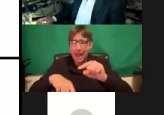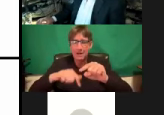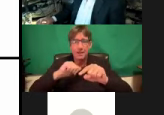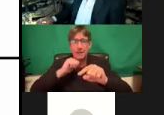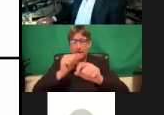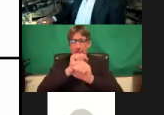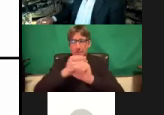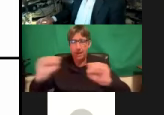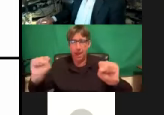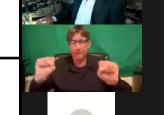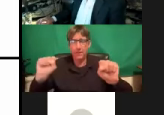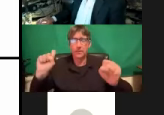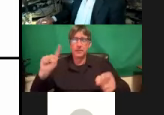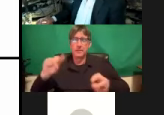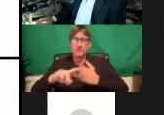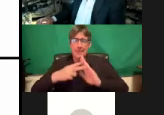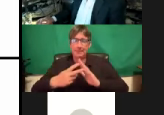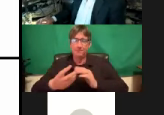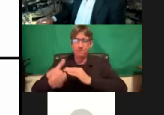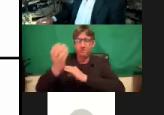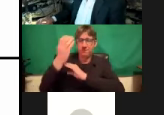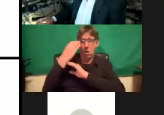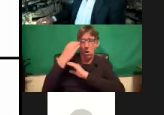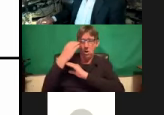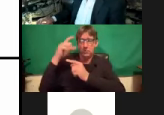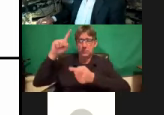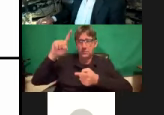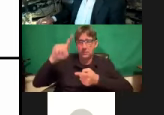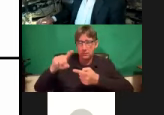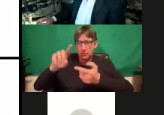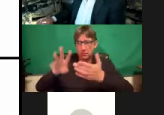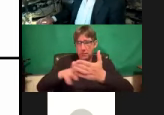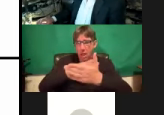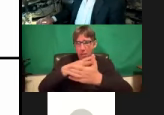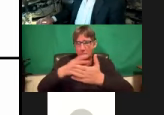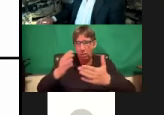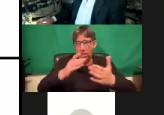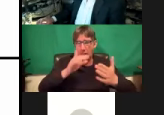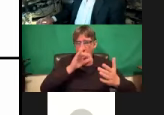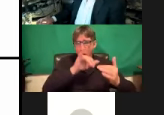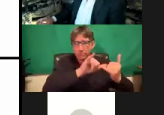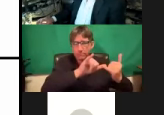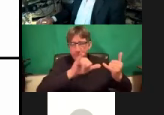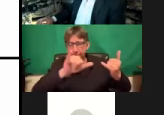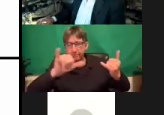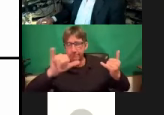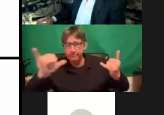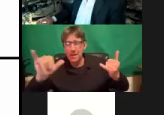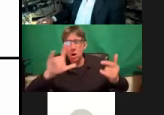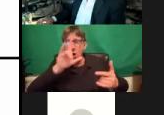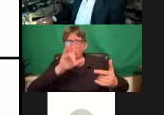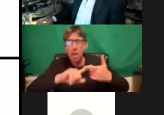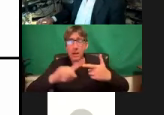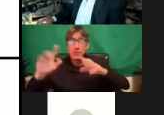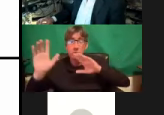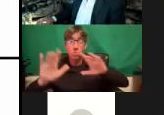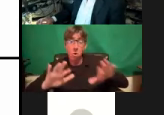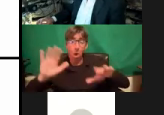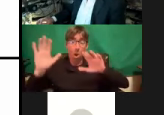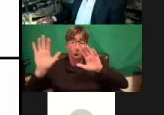mid-December, we reduced significantly our commuter rail schedule to something that looks a lot more similar to what we operate during snowstorms. And I think we've made some